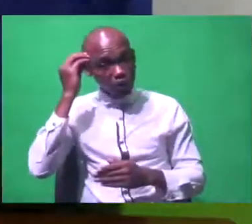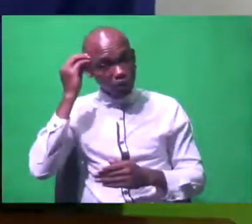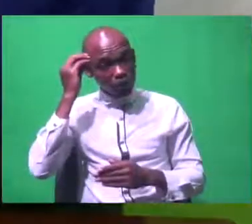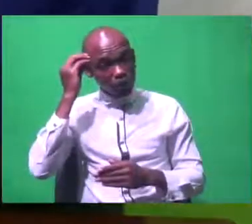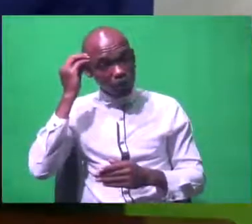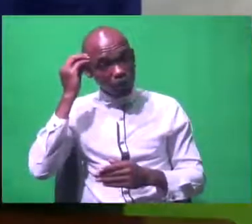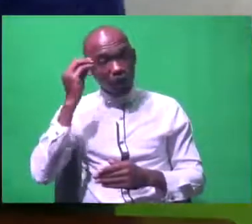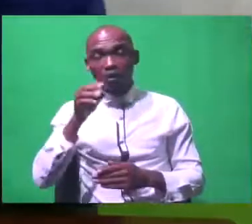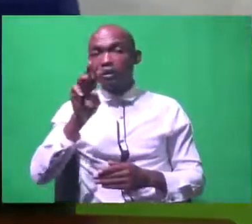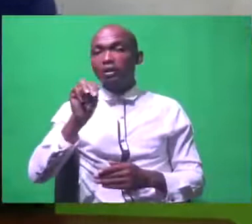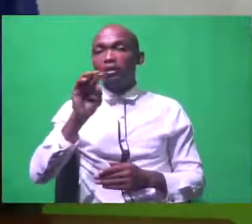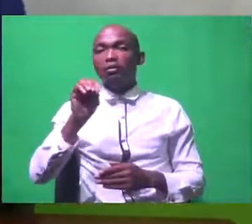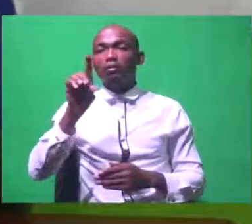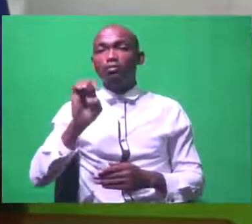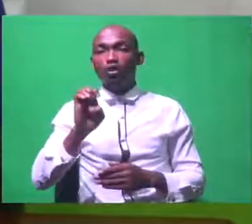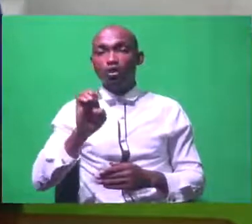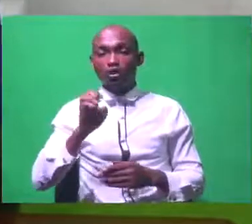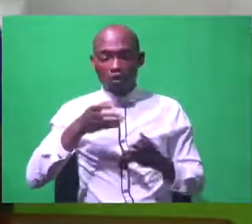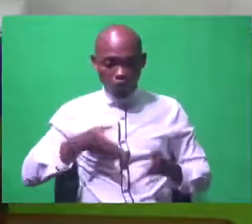is mode of production.